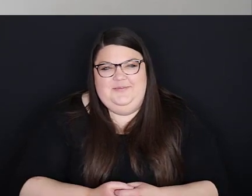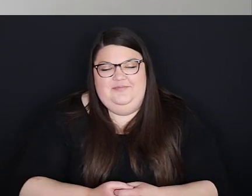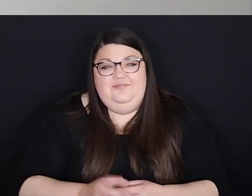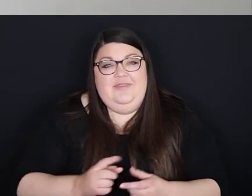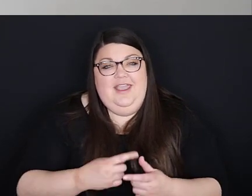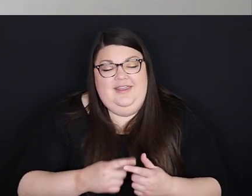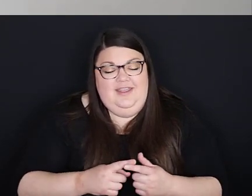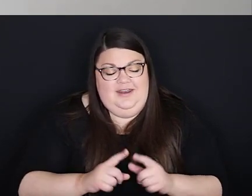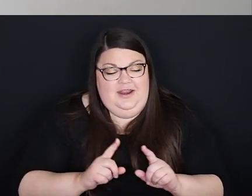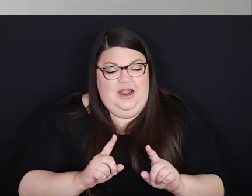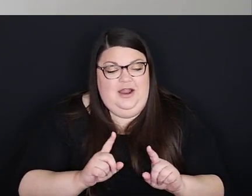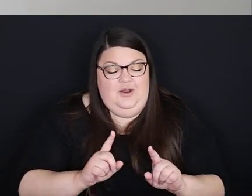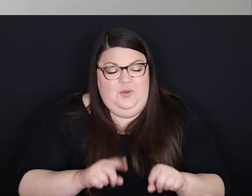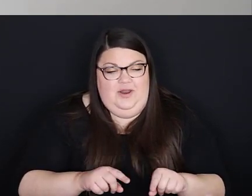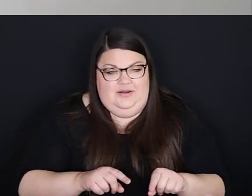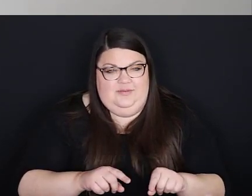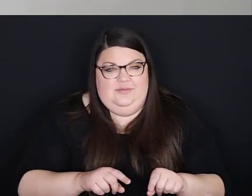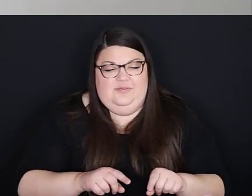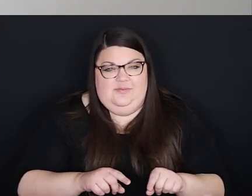And then I went to her.